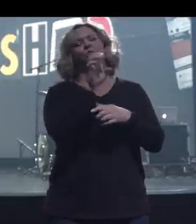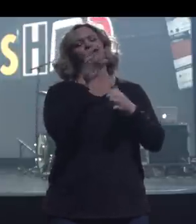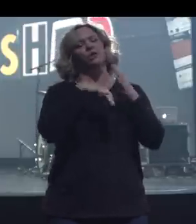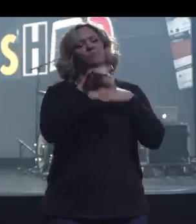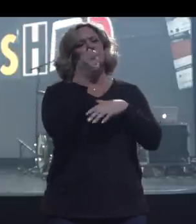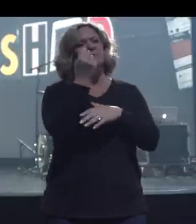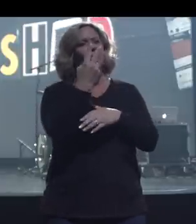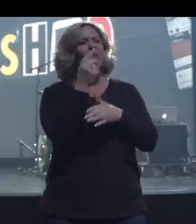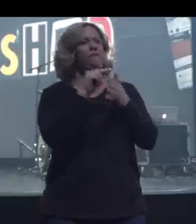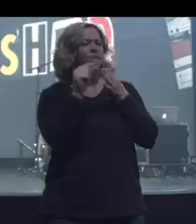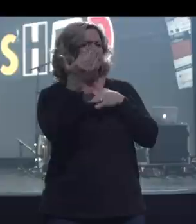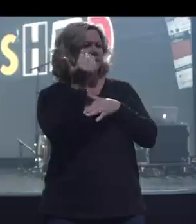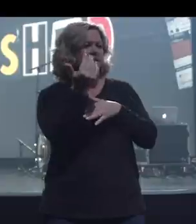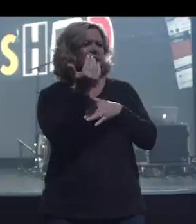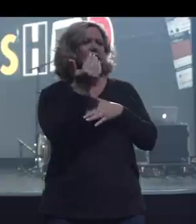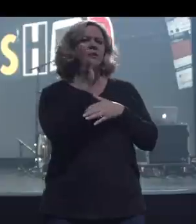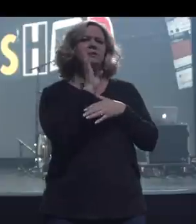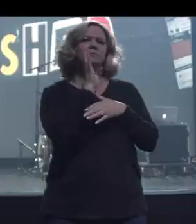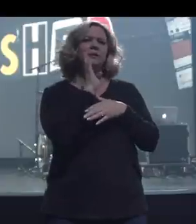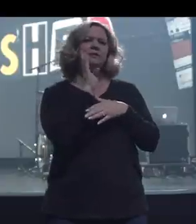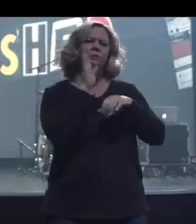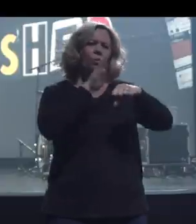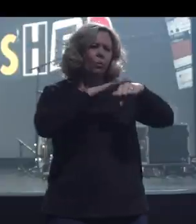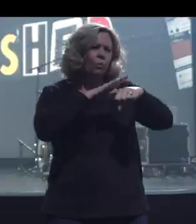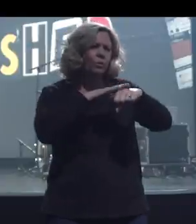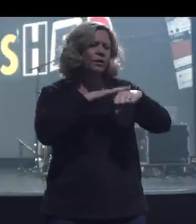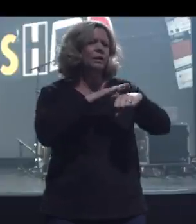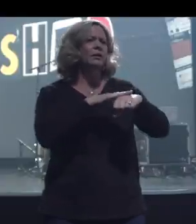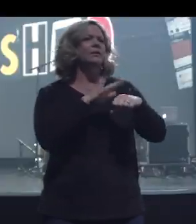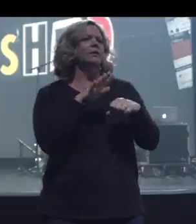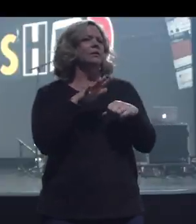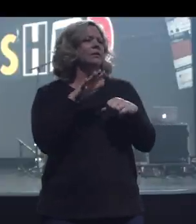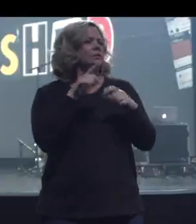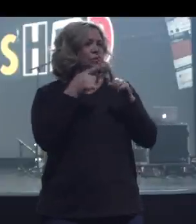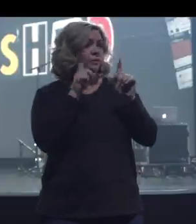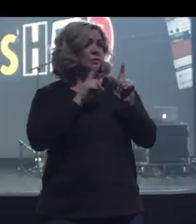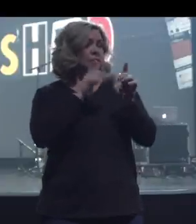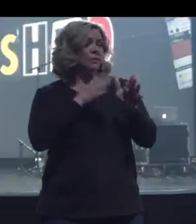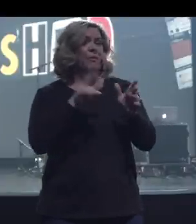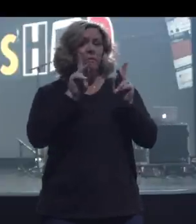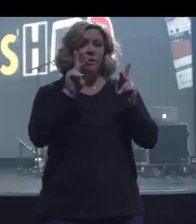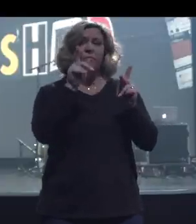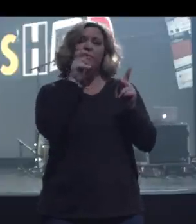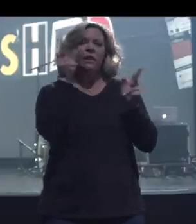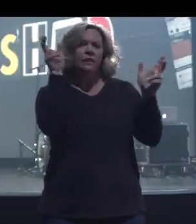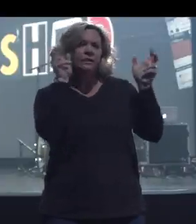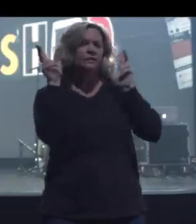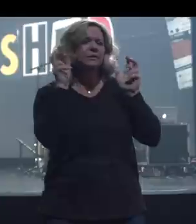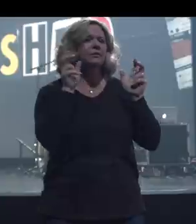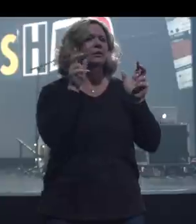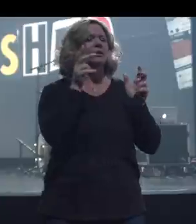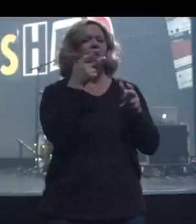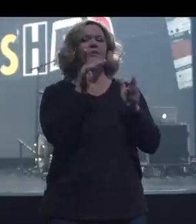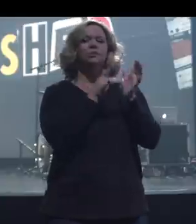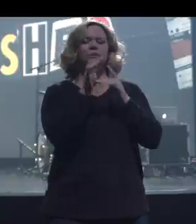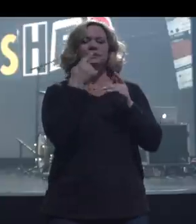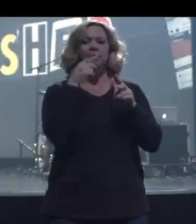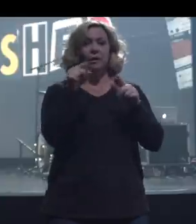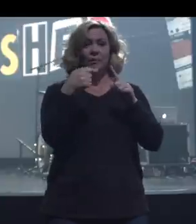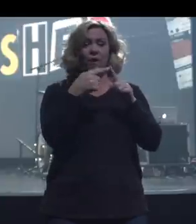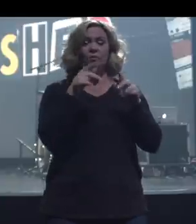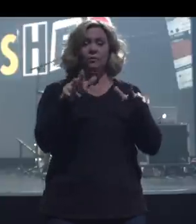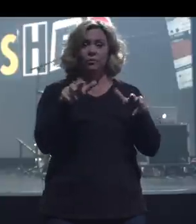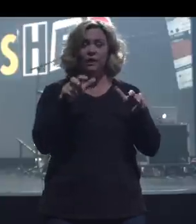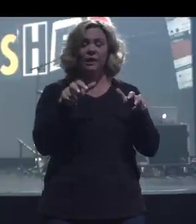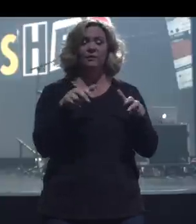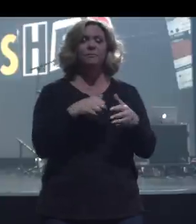15, he's speaking some warnings around his disciples and the people that were around him. And Jesus says this about greed. He says,